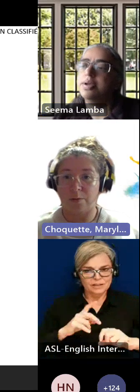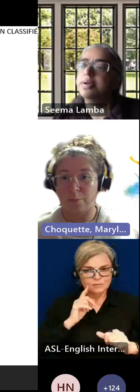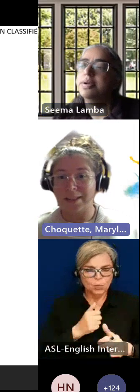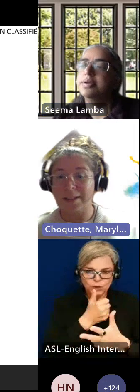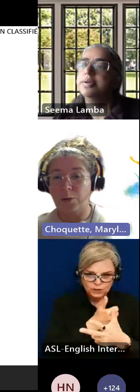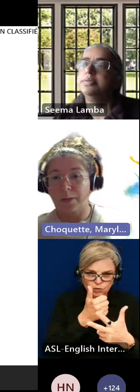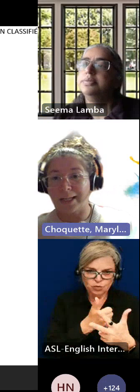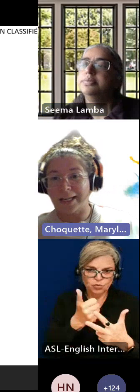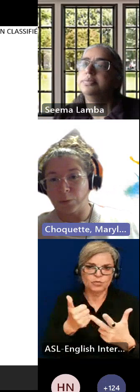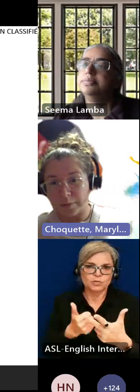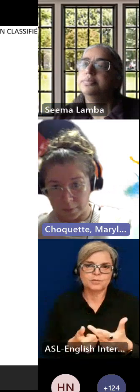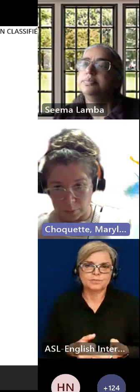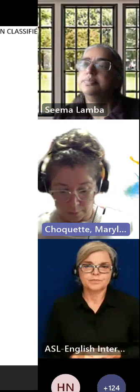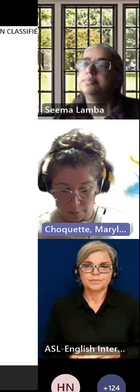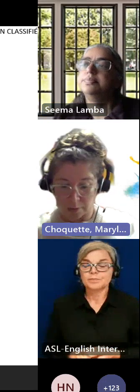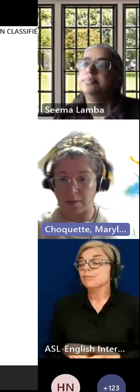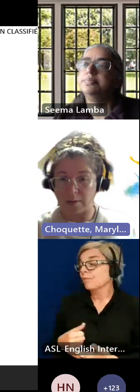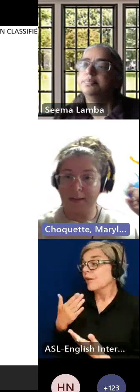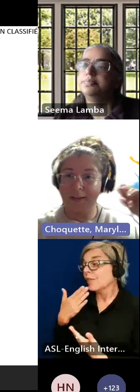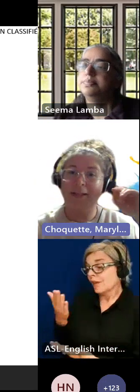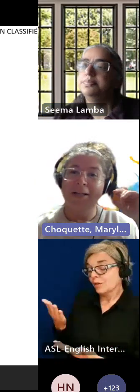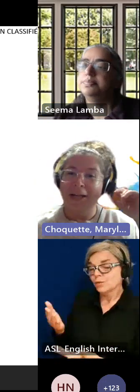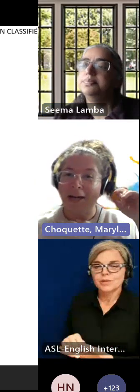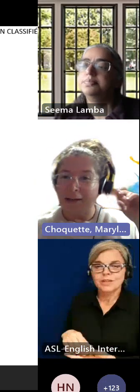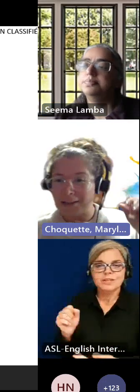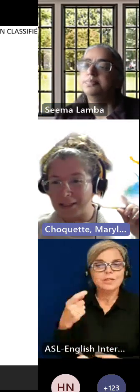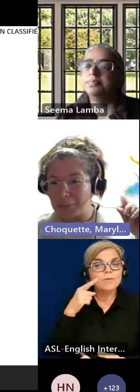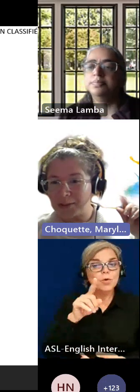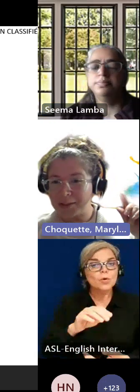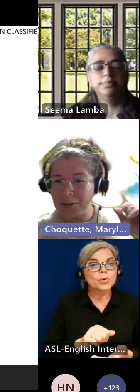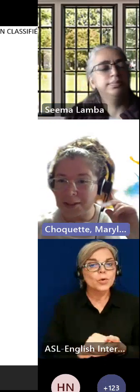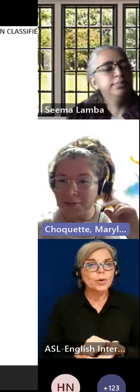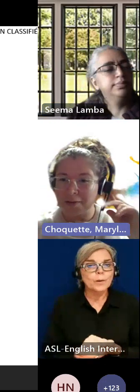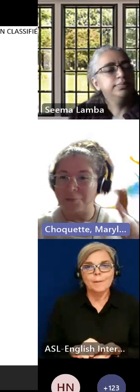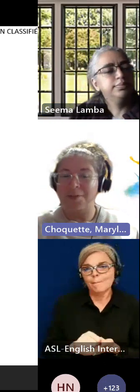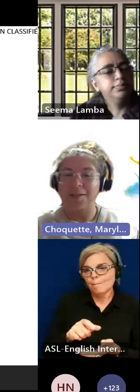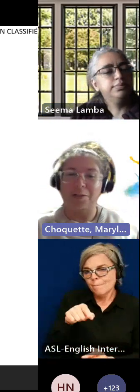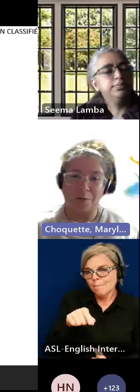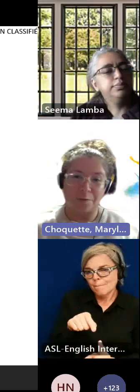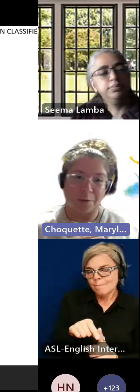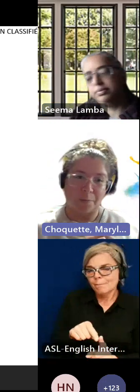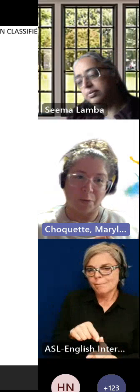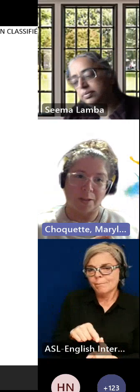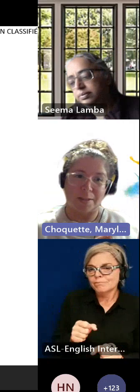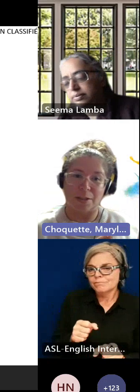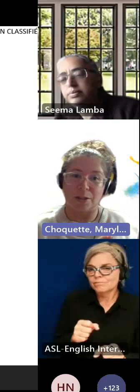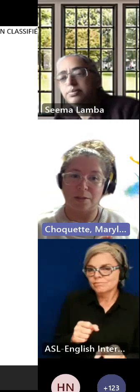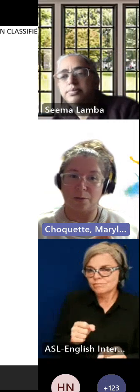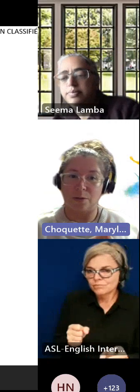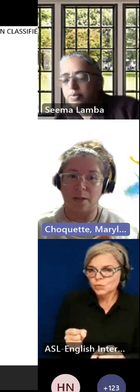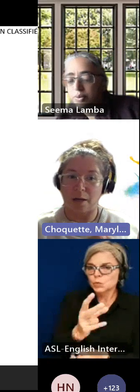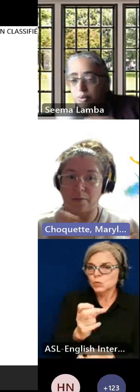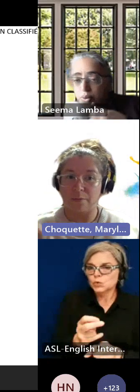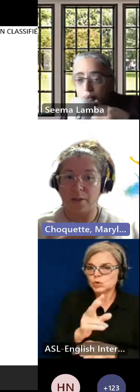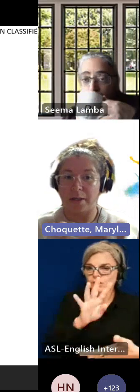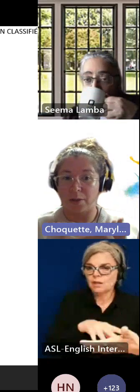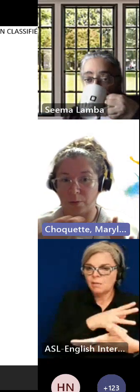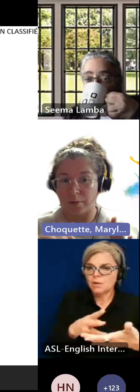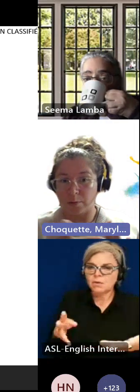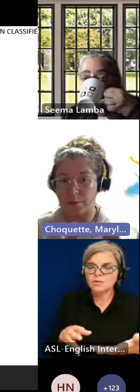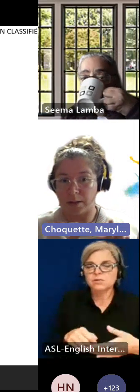Thank you. So really your biannual tables, because I think 90% to 95% of organizations usually